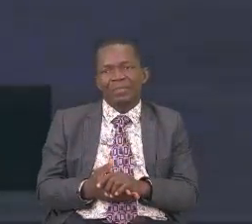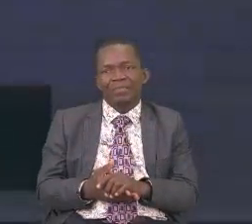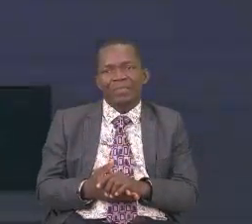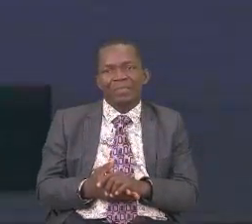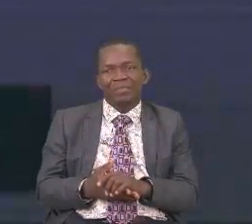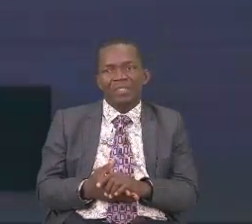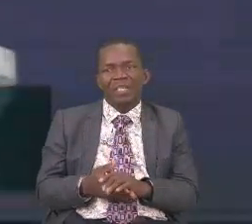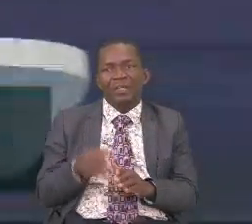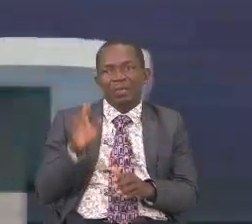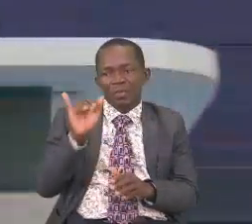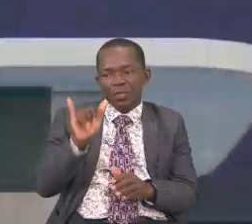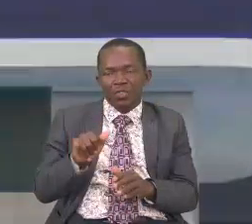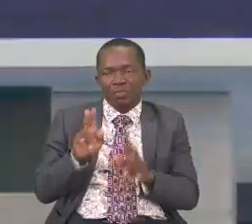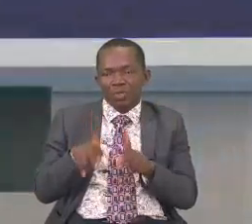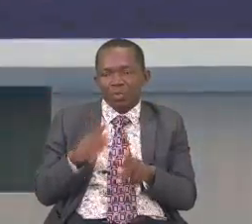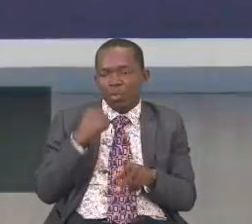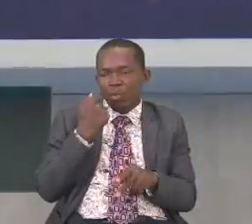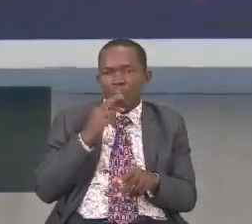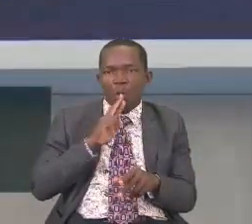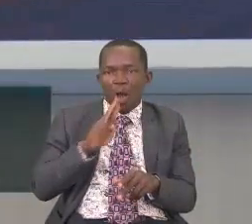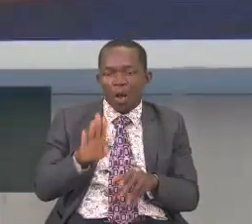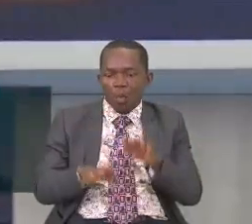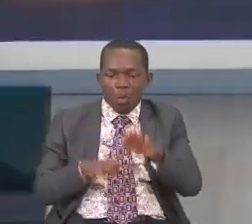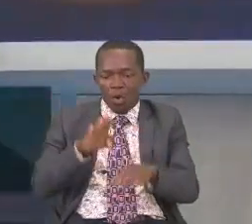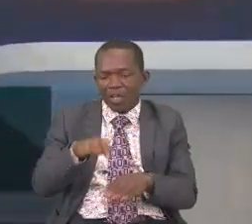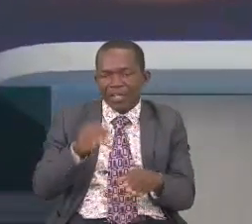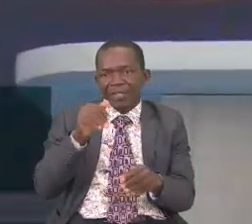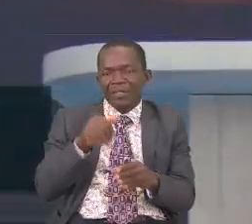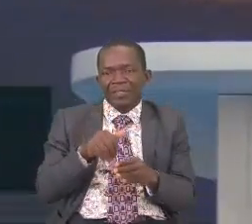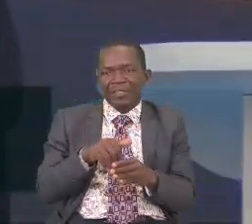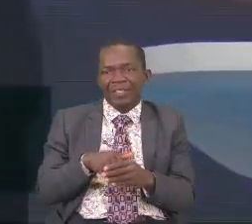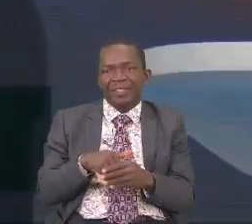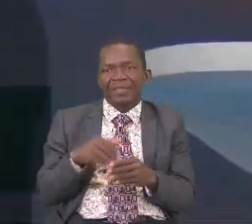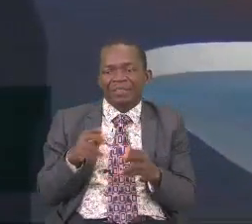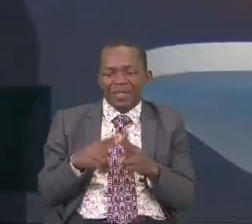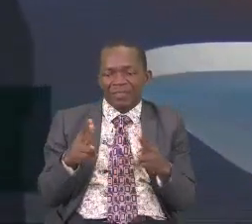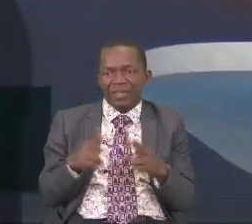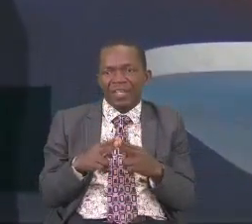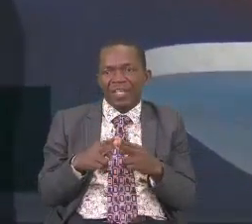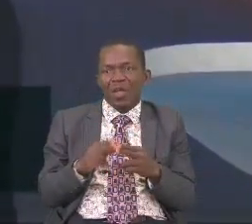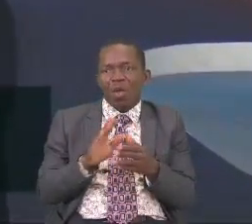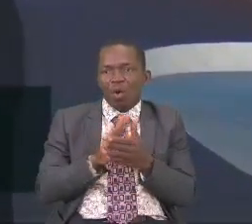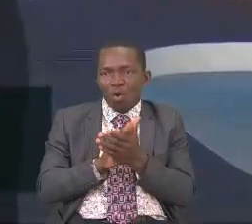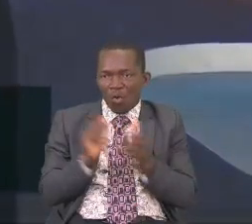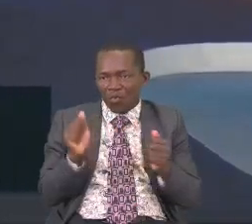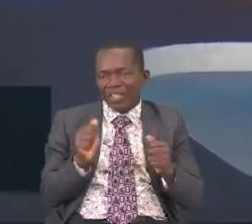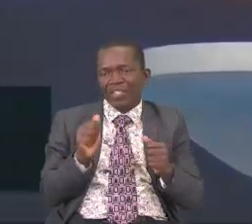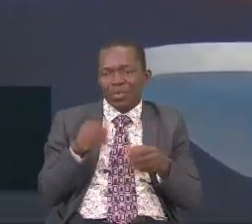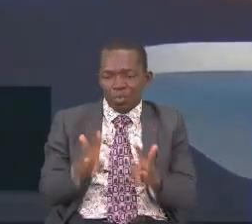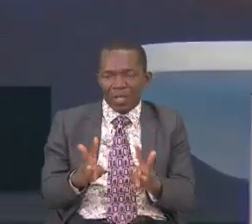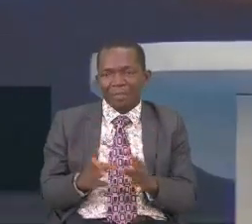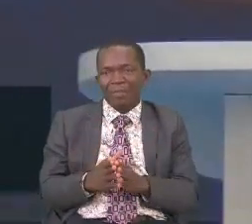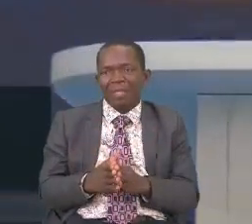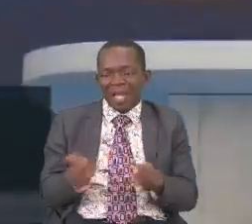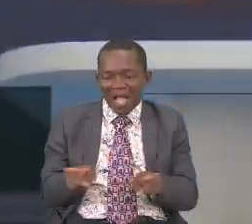in a very confident way those magicians are on the court of in the courts of a pharaoh and then